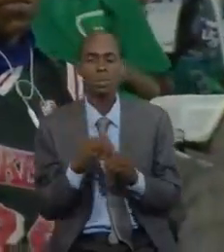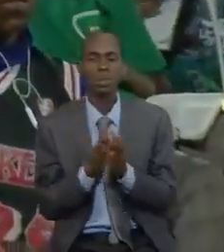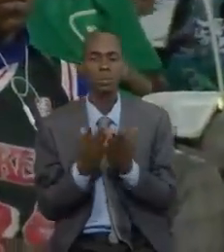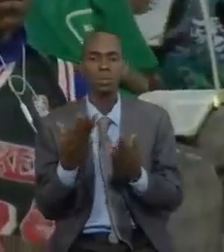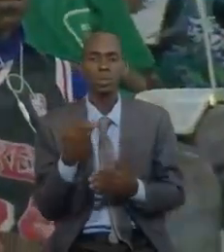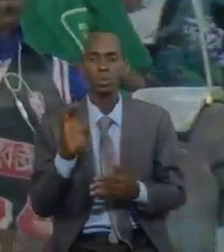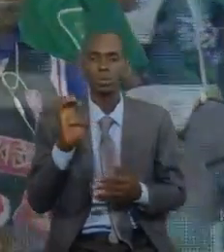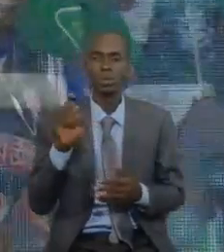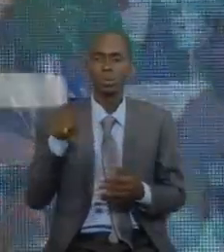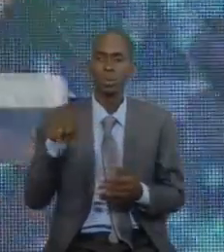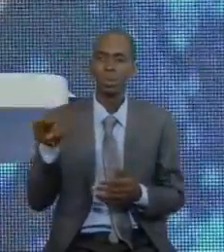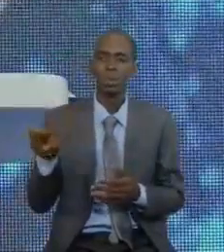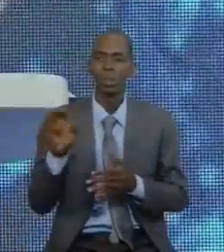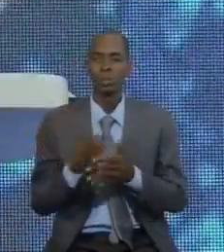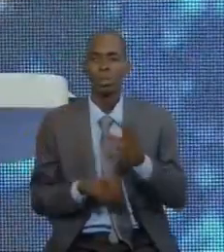verse 15.